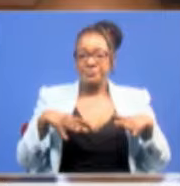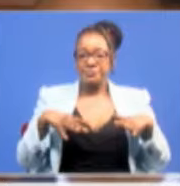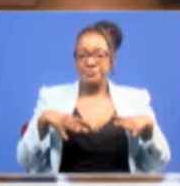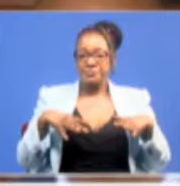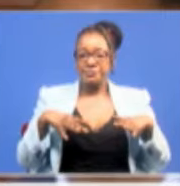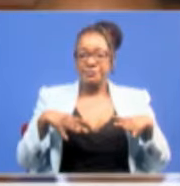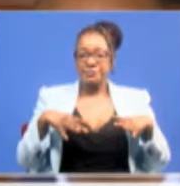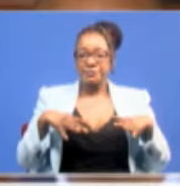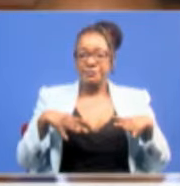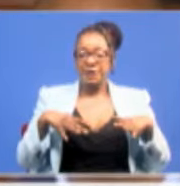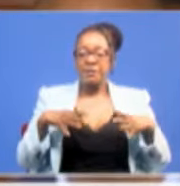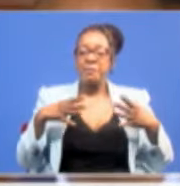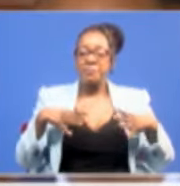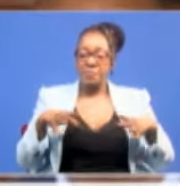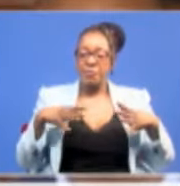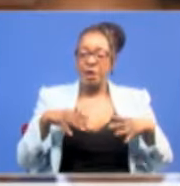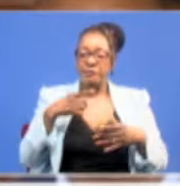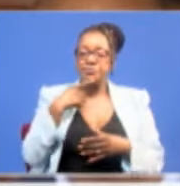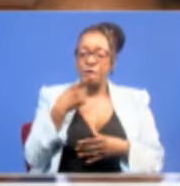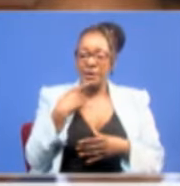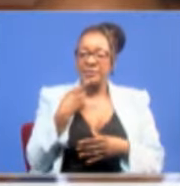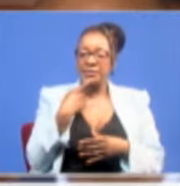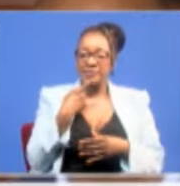and the people have spoken,